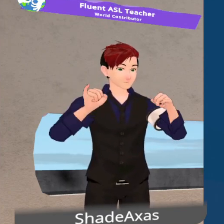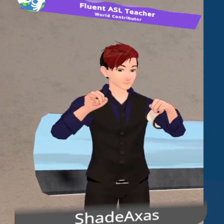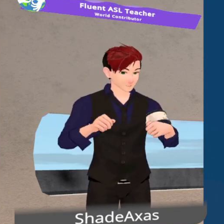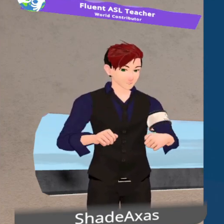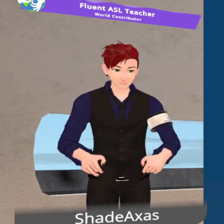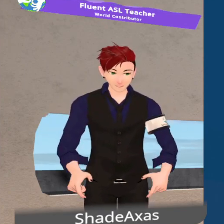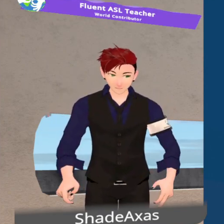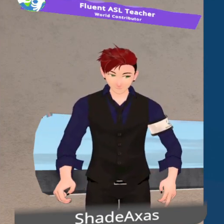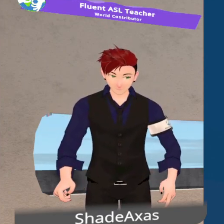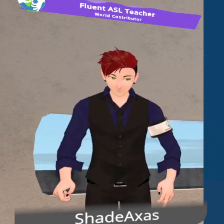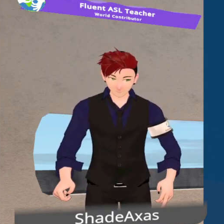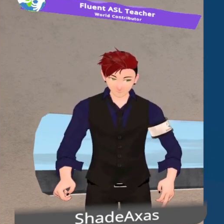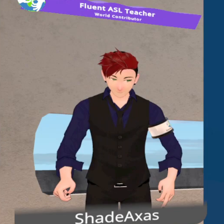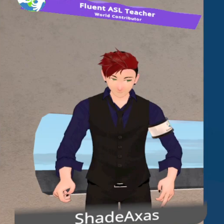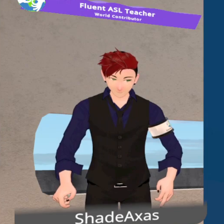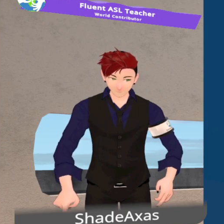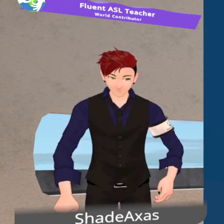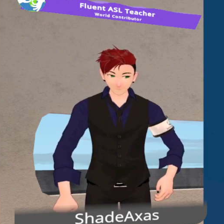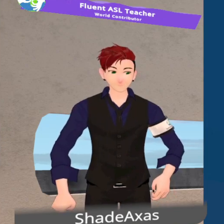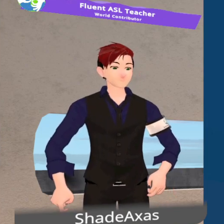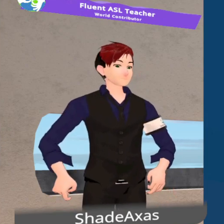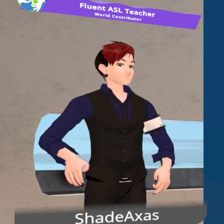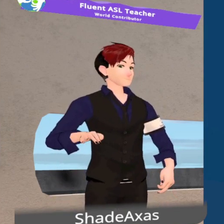Go do it.